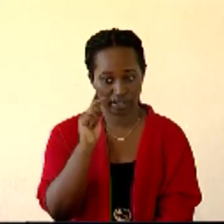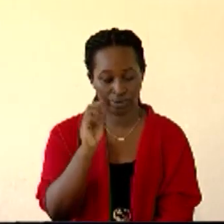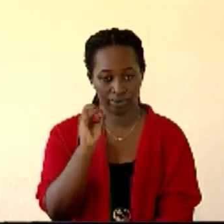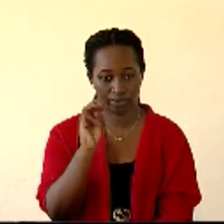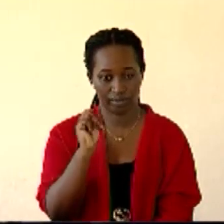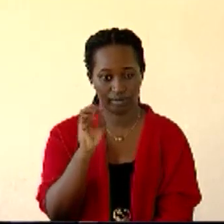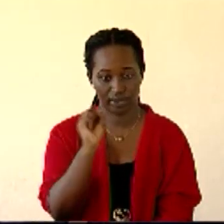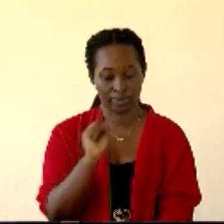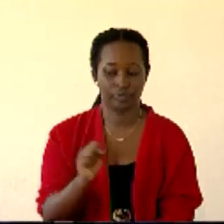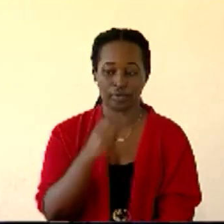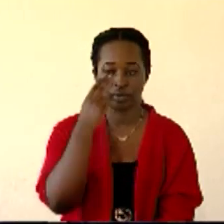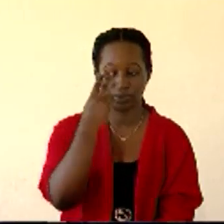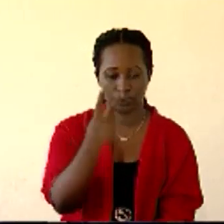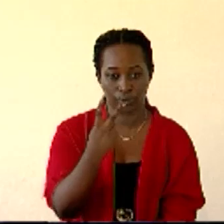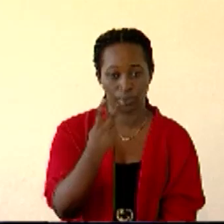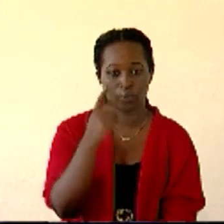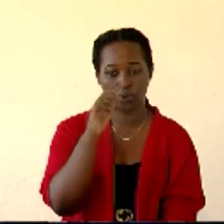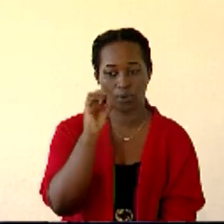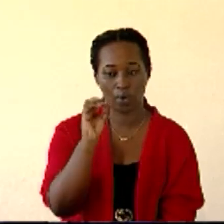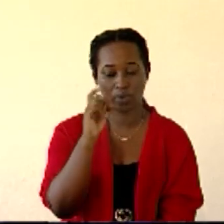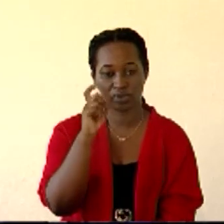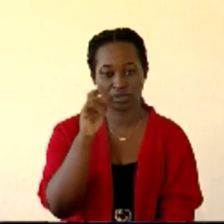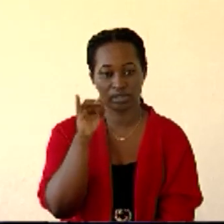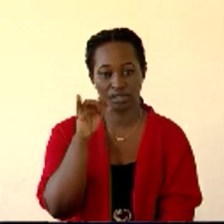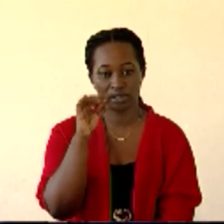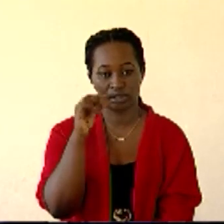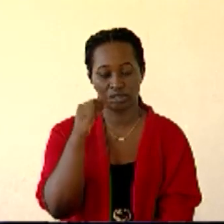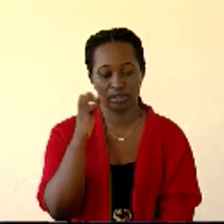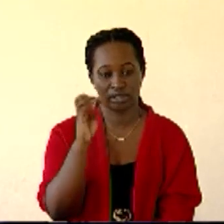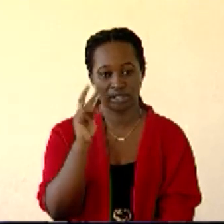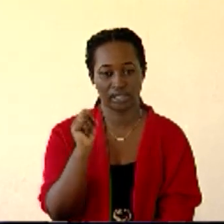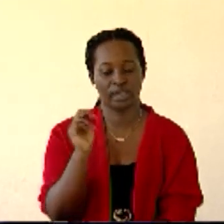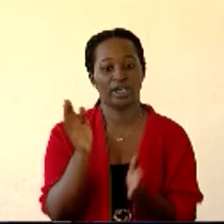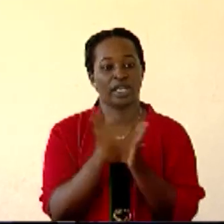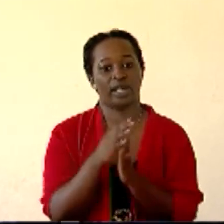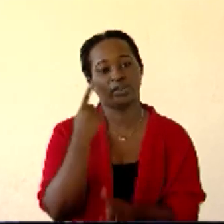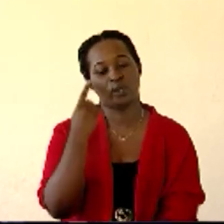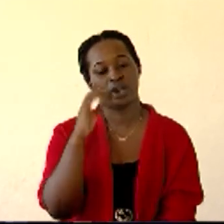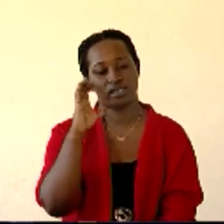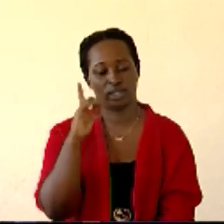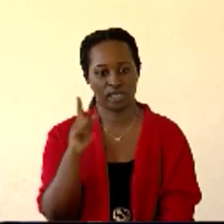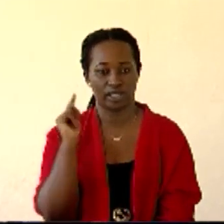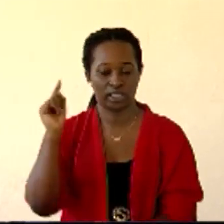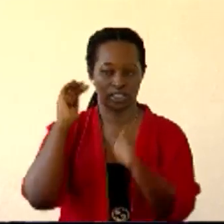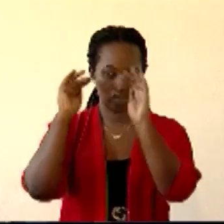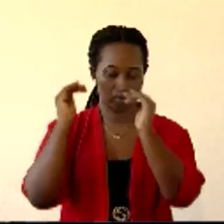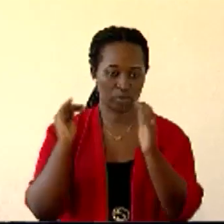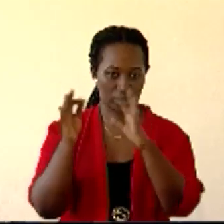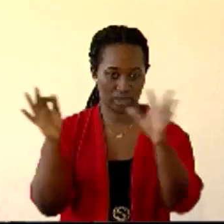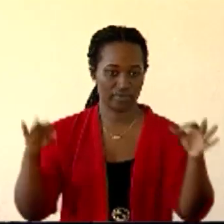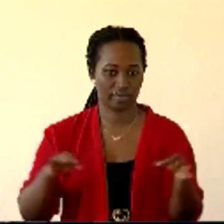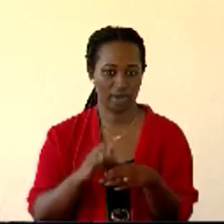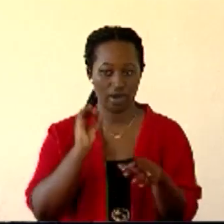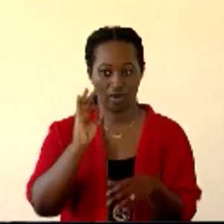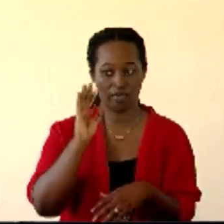2 oxygen atoms, and then the chlorine atom. So this one, the structural formula of this is